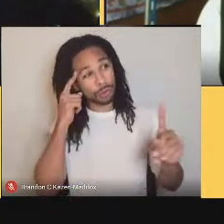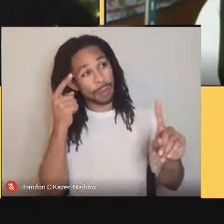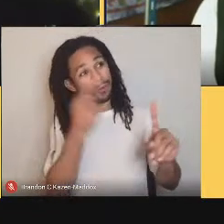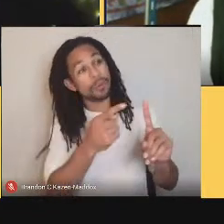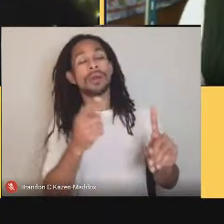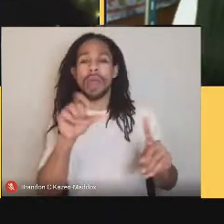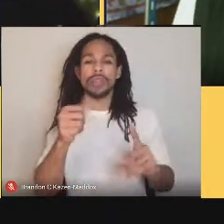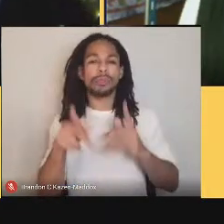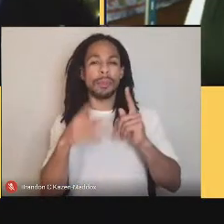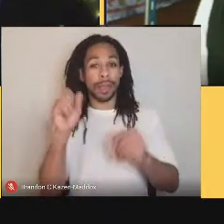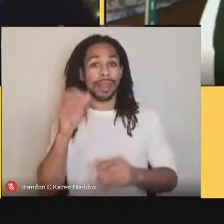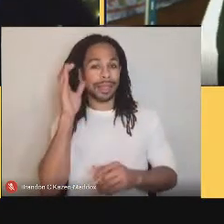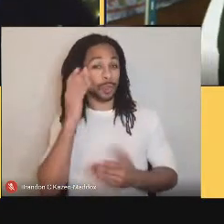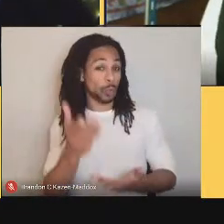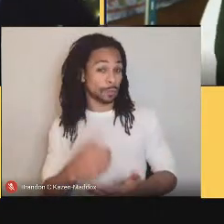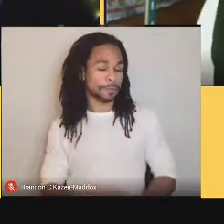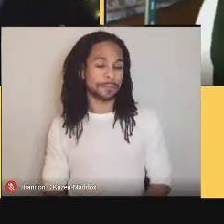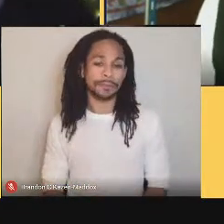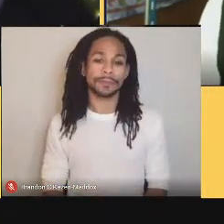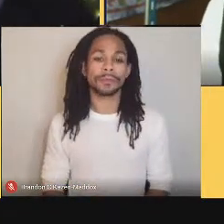to?